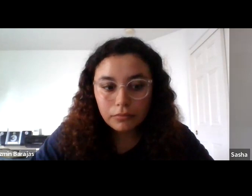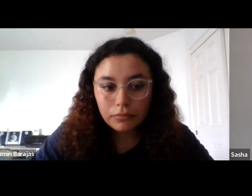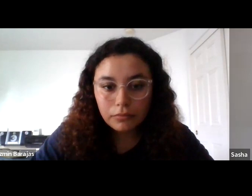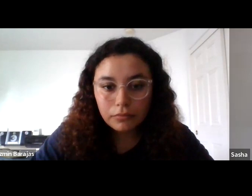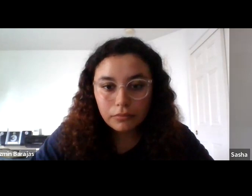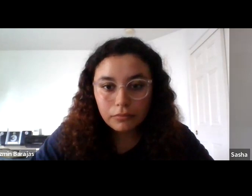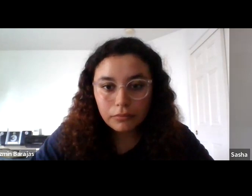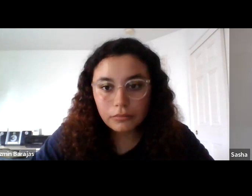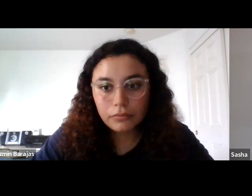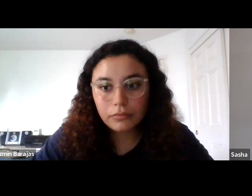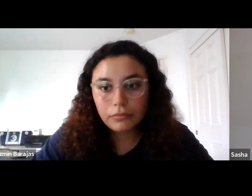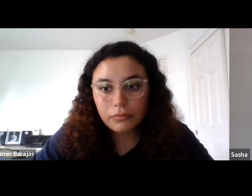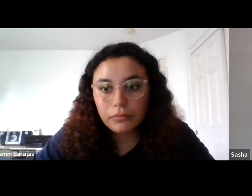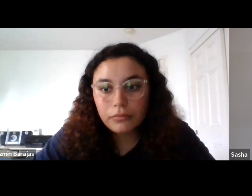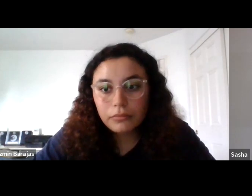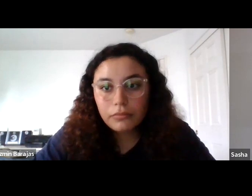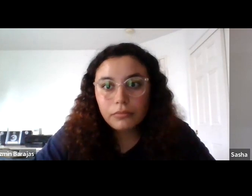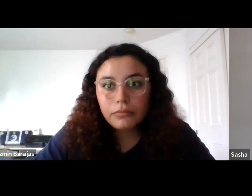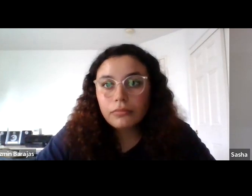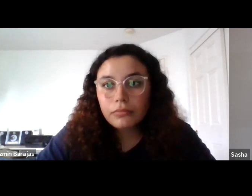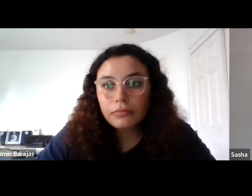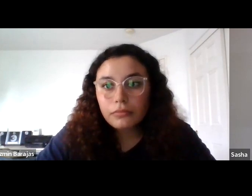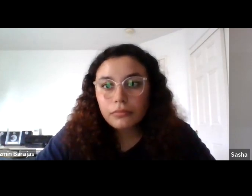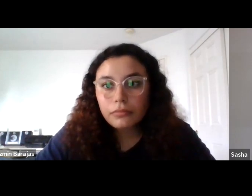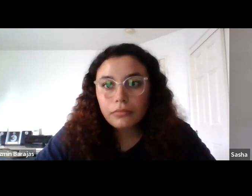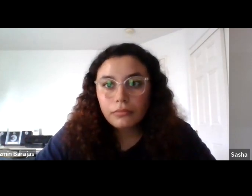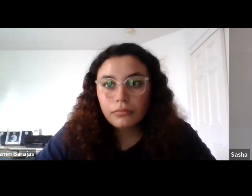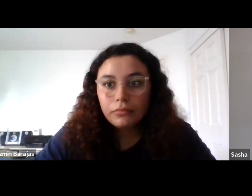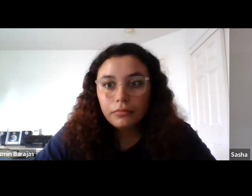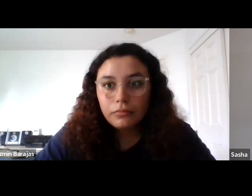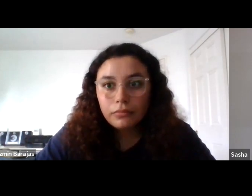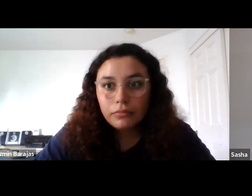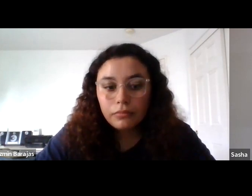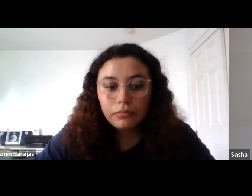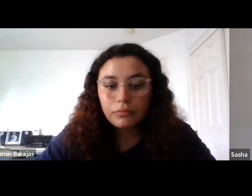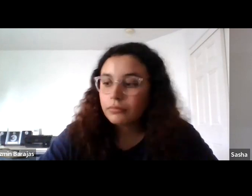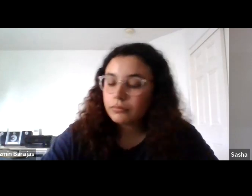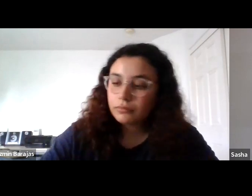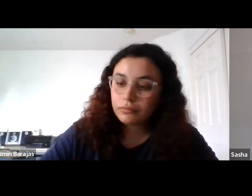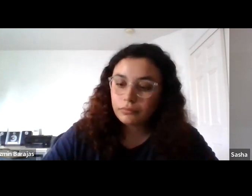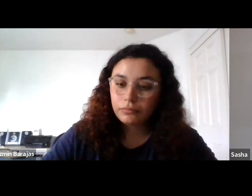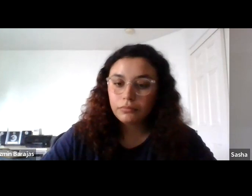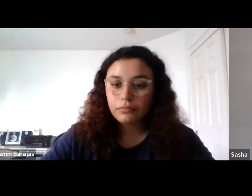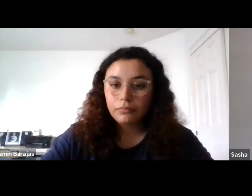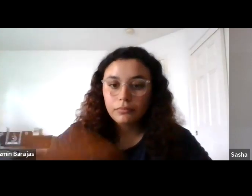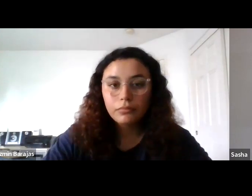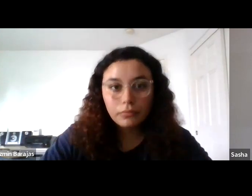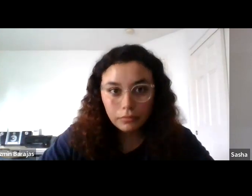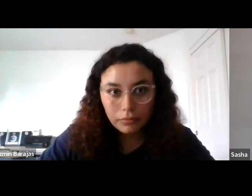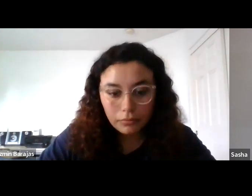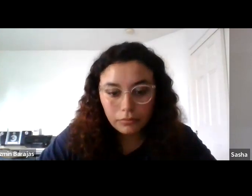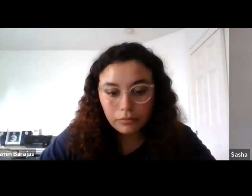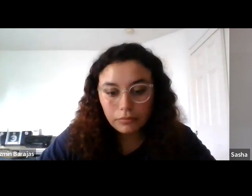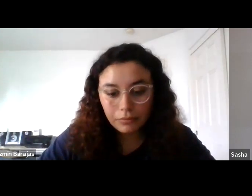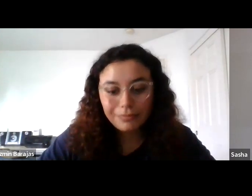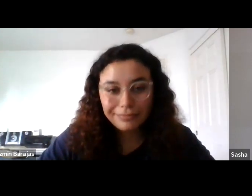poder entender cómo es el sistema educativo en cada estado de Estados Unidos y también incluyendo Puerto